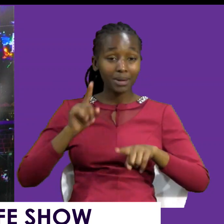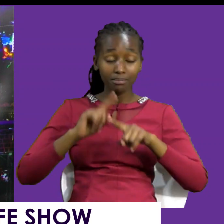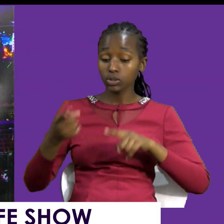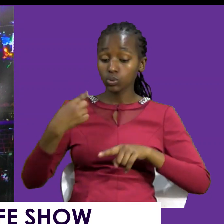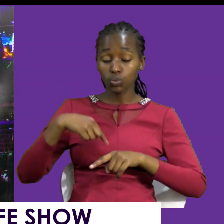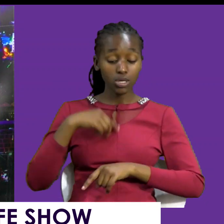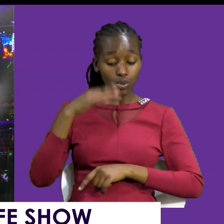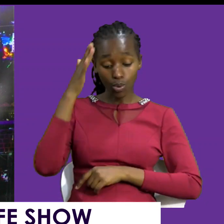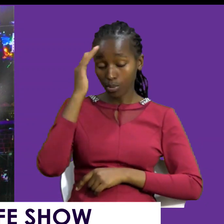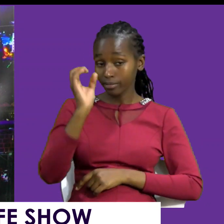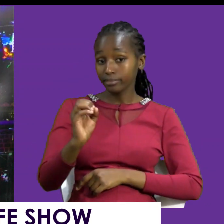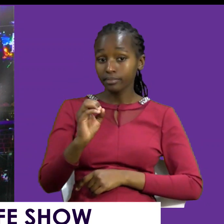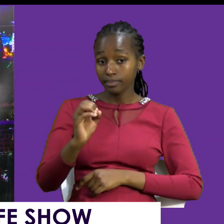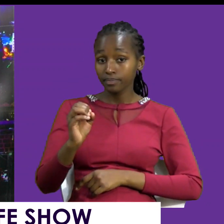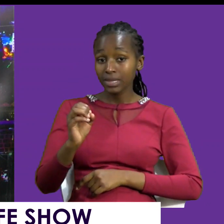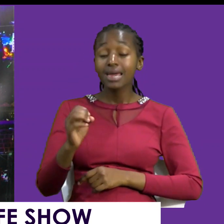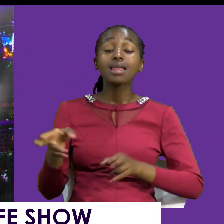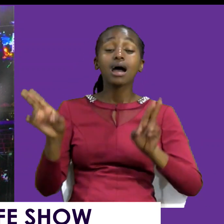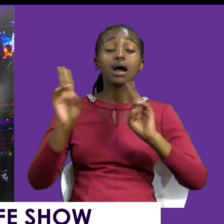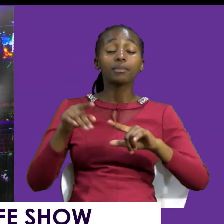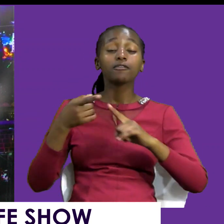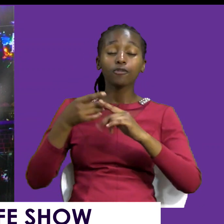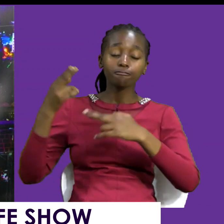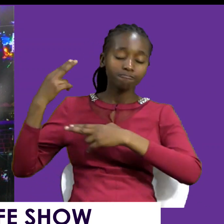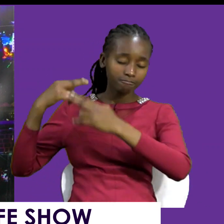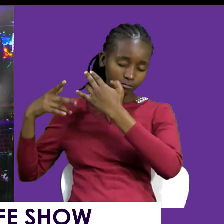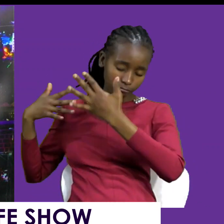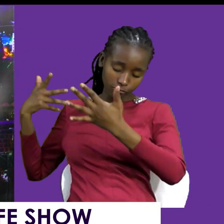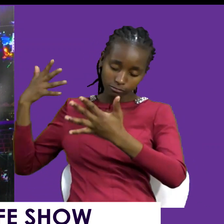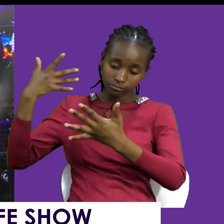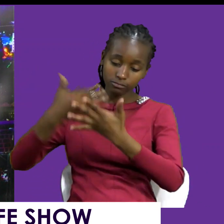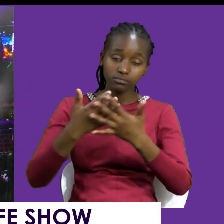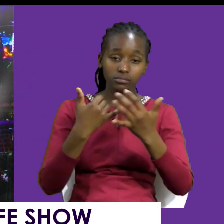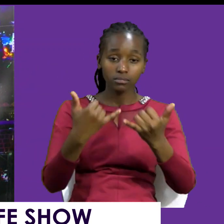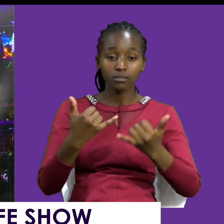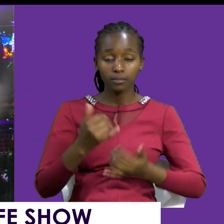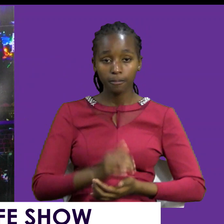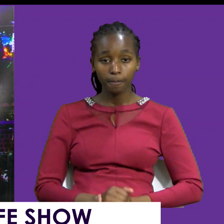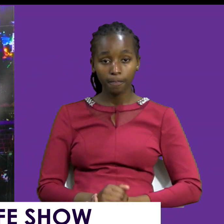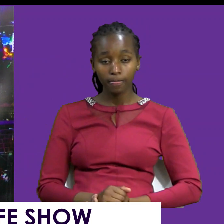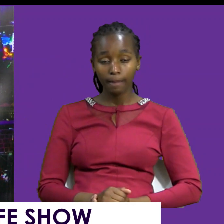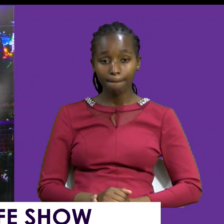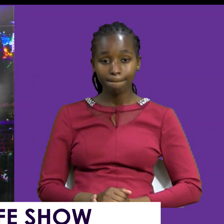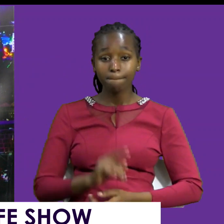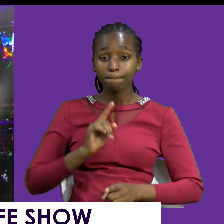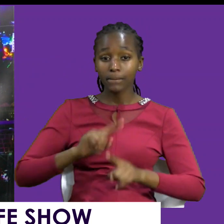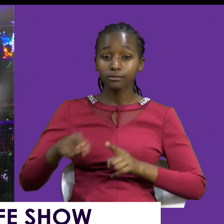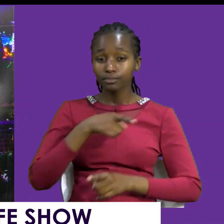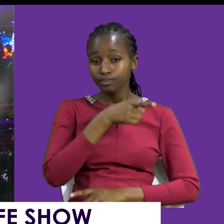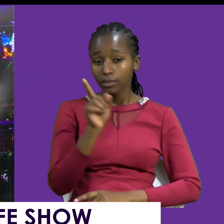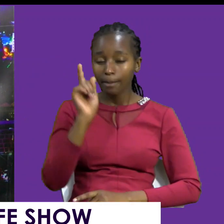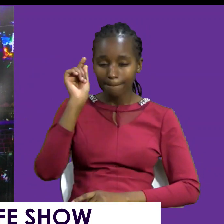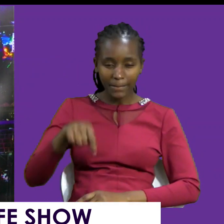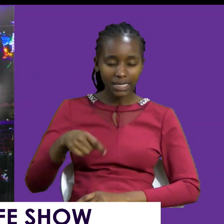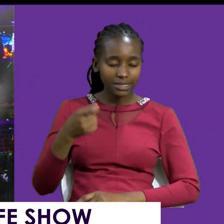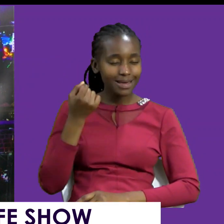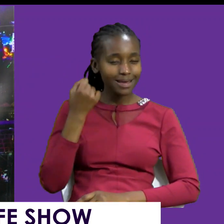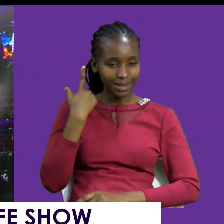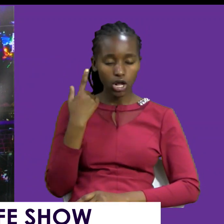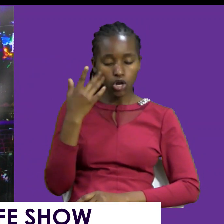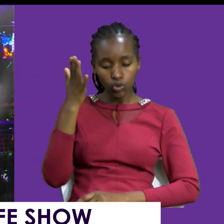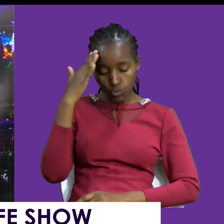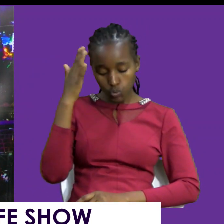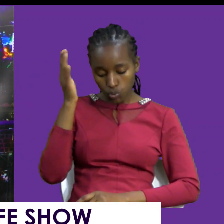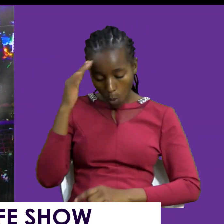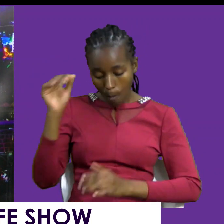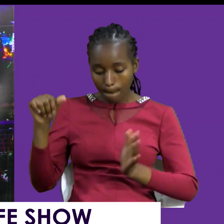They happen over time. What you need to do is to understand that you need to diagnose it. Look through